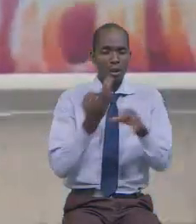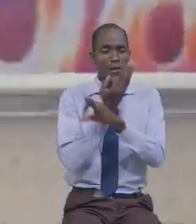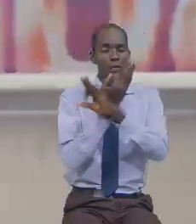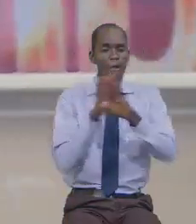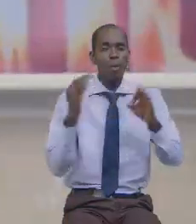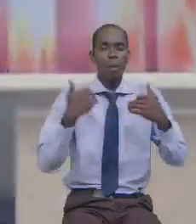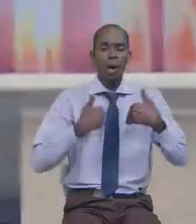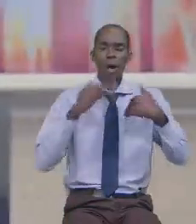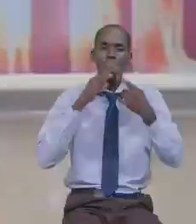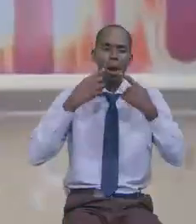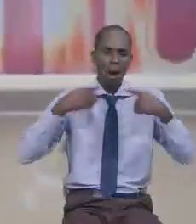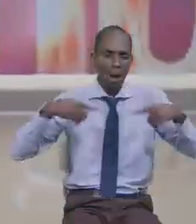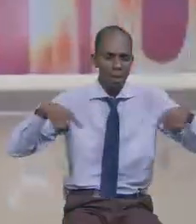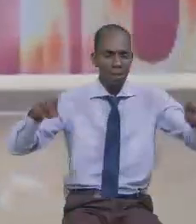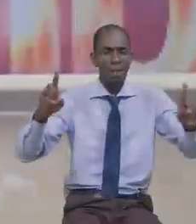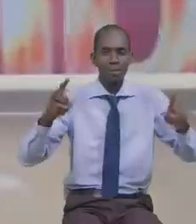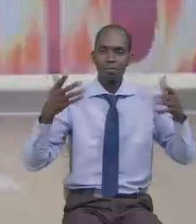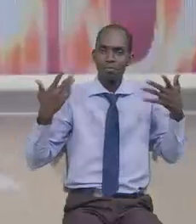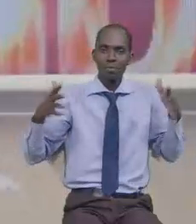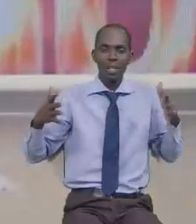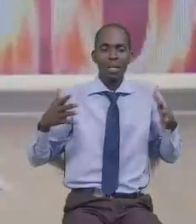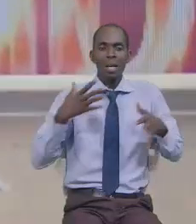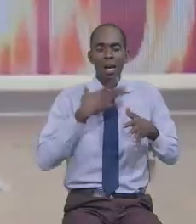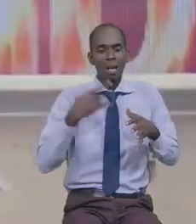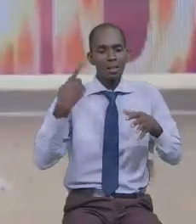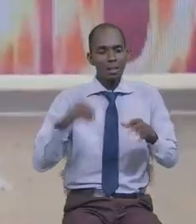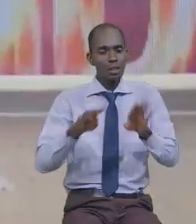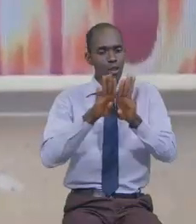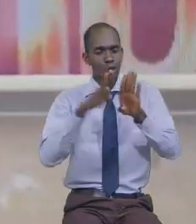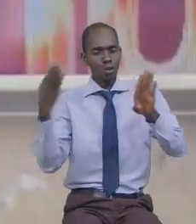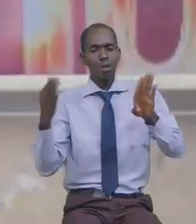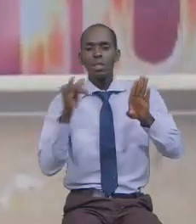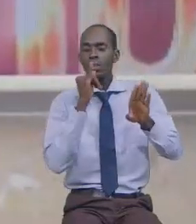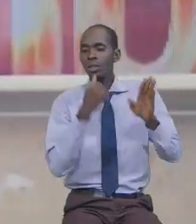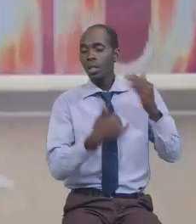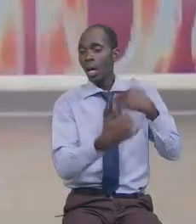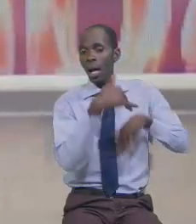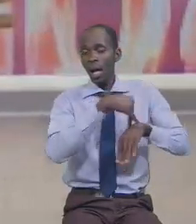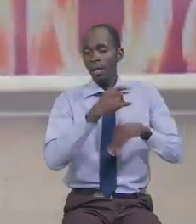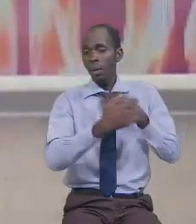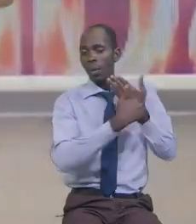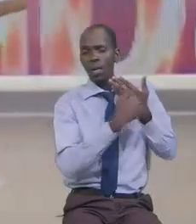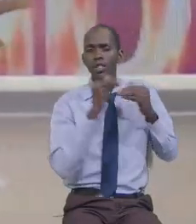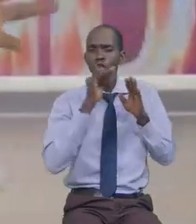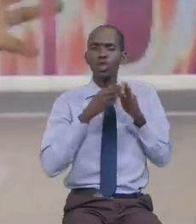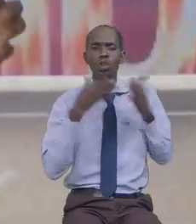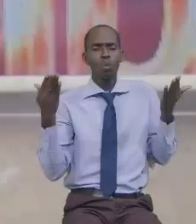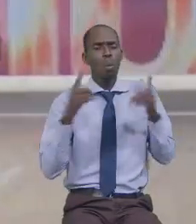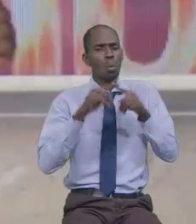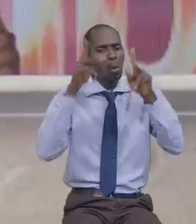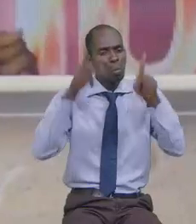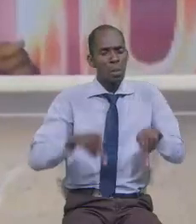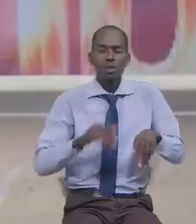is wide open, but he's turning his back to the door that is open, and